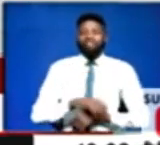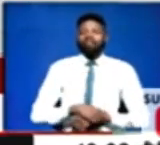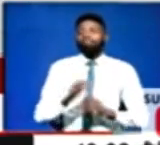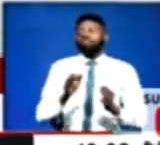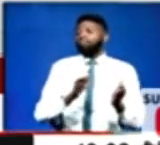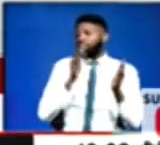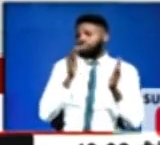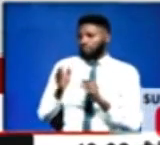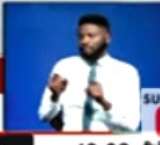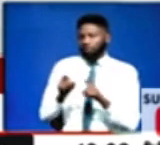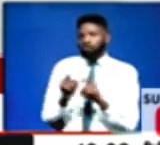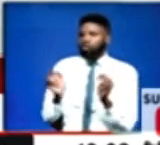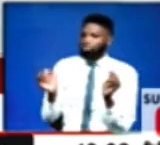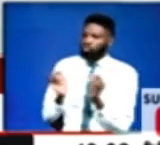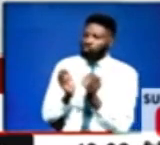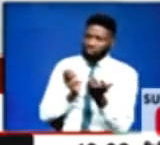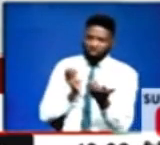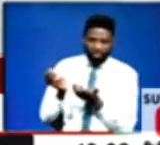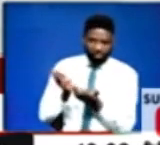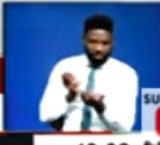small